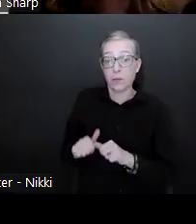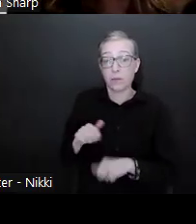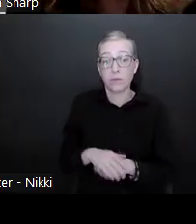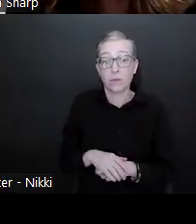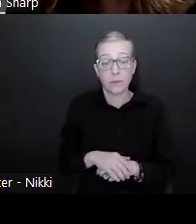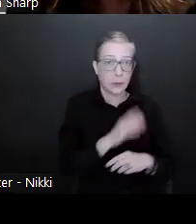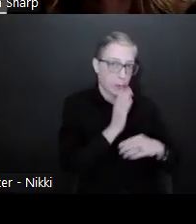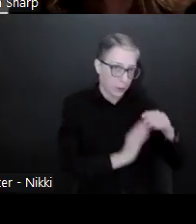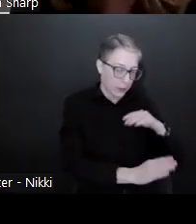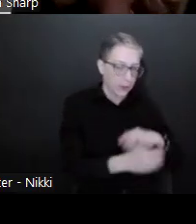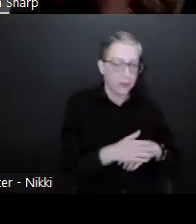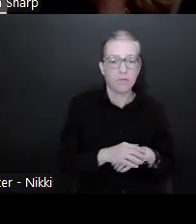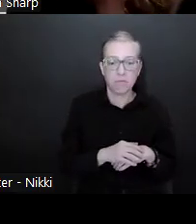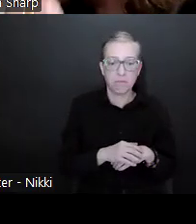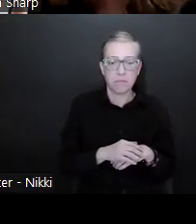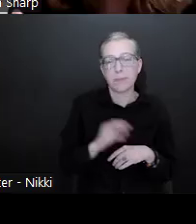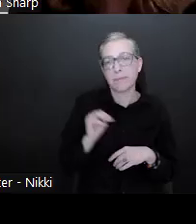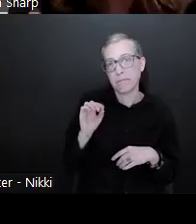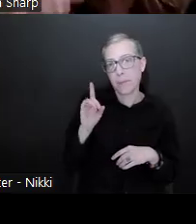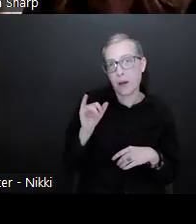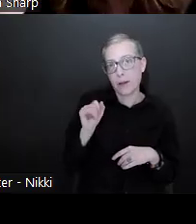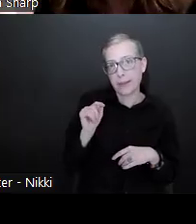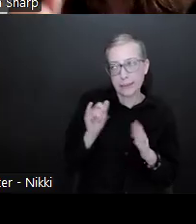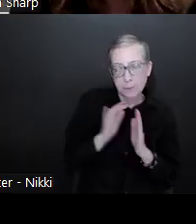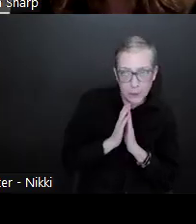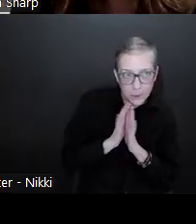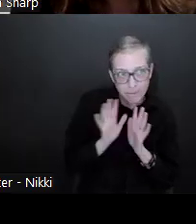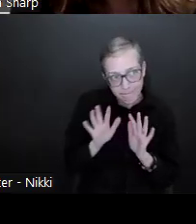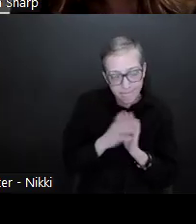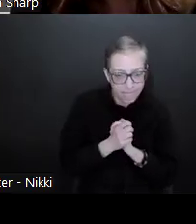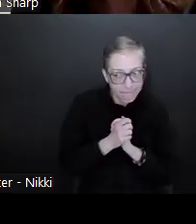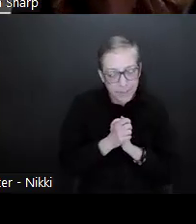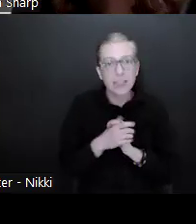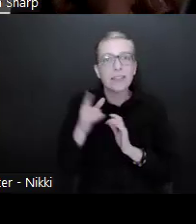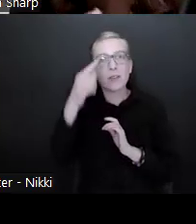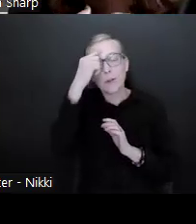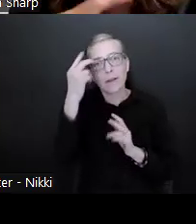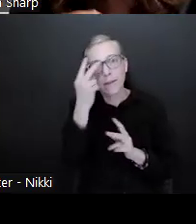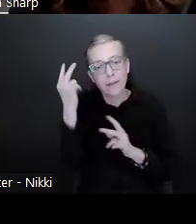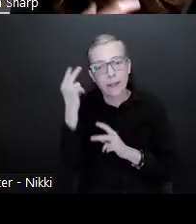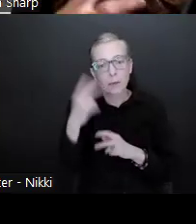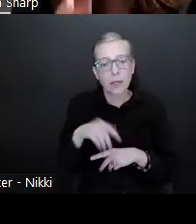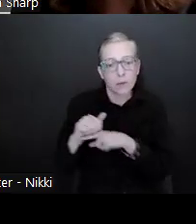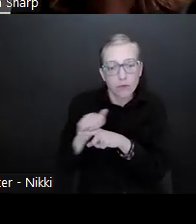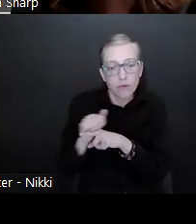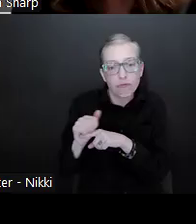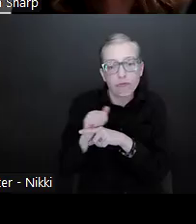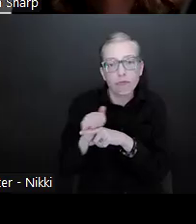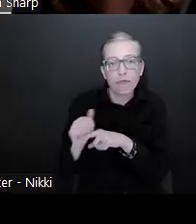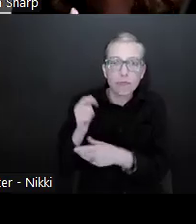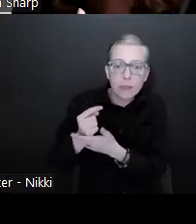and modesty in the therapy. And really, if you think back to those trained in Rogerian therapy, it's all of those sort of